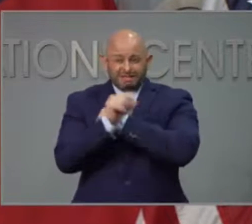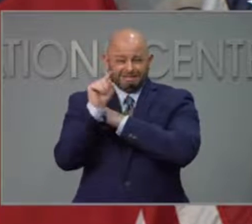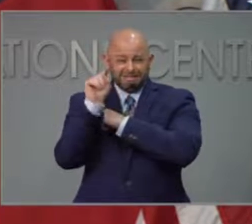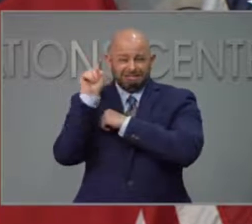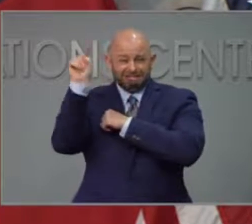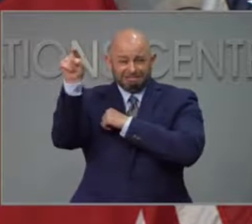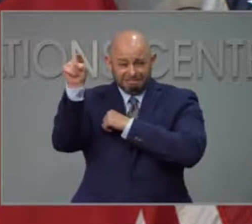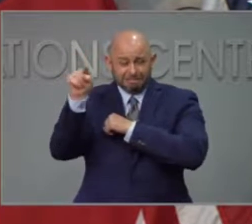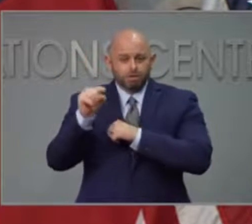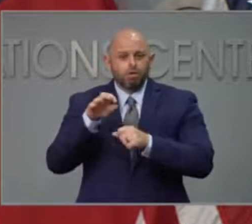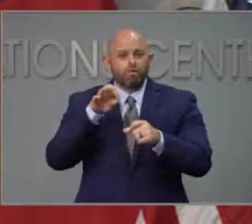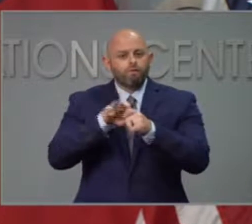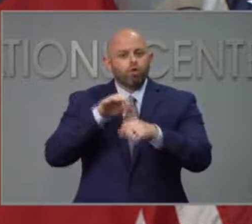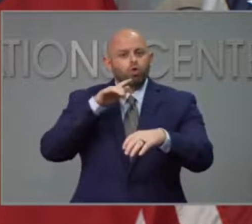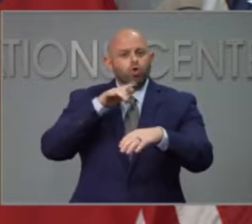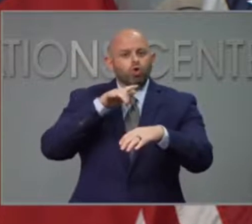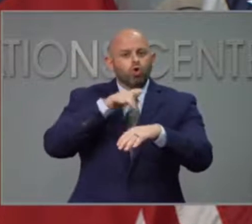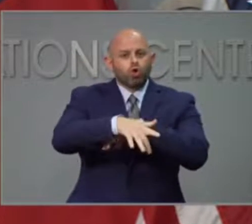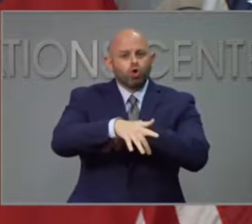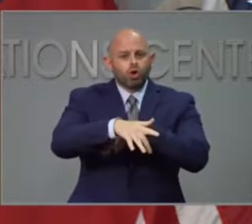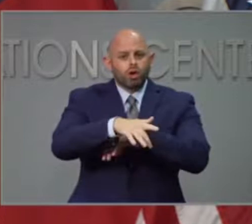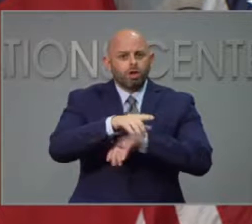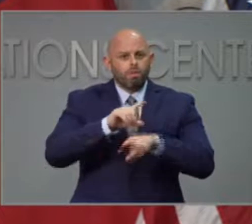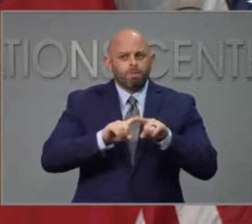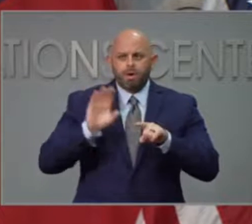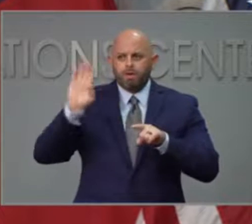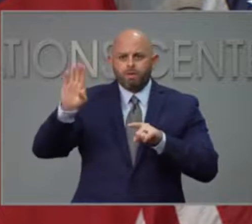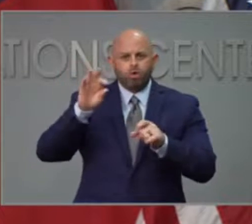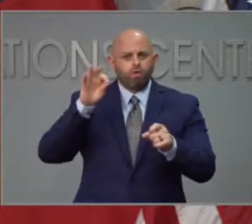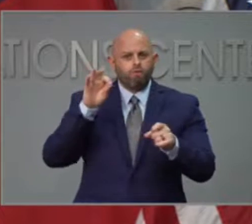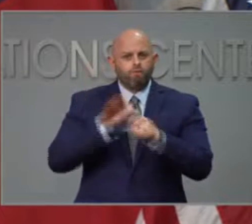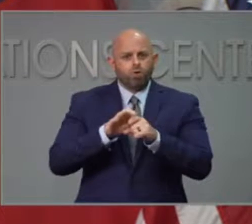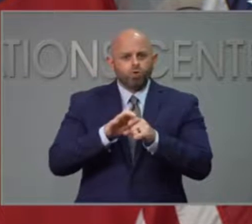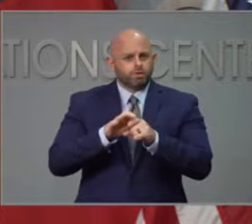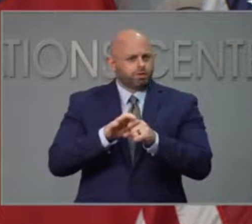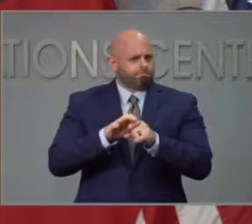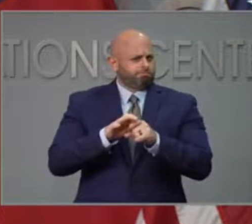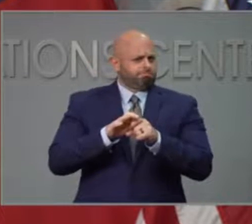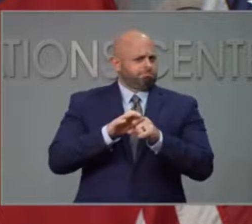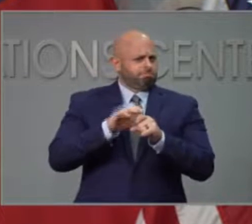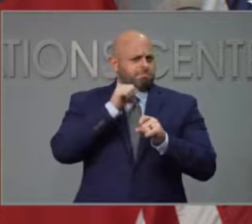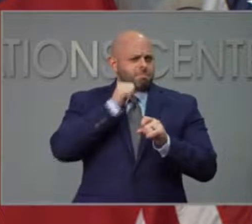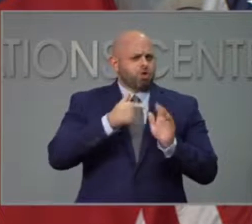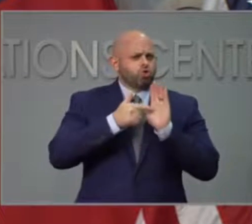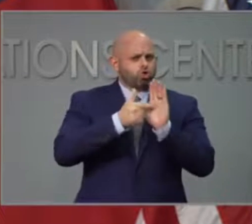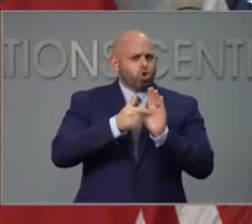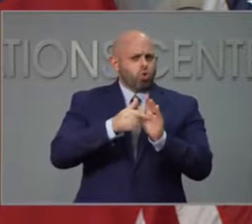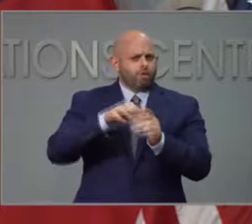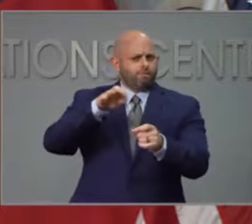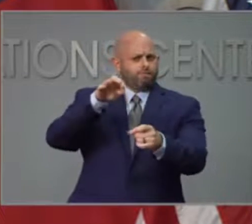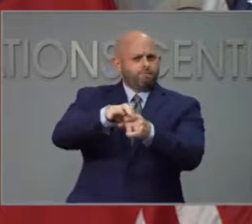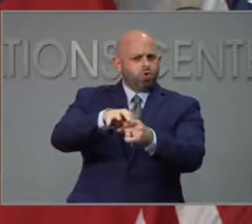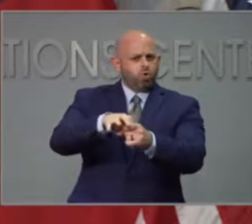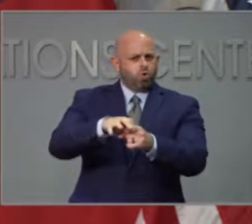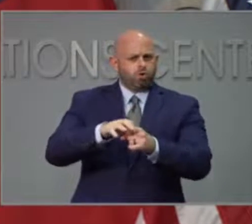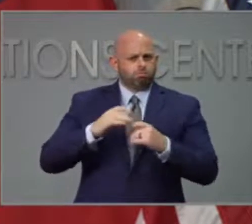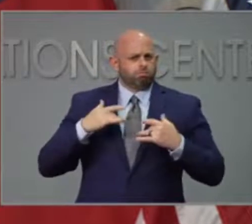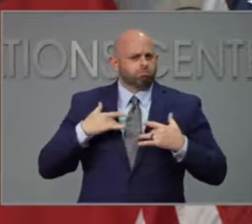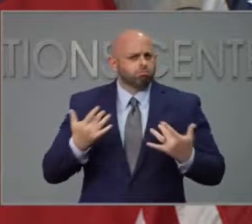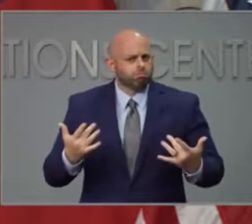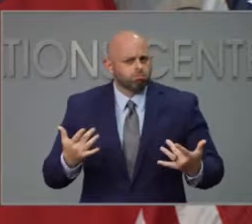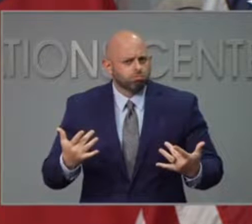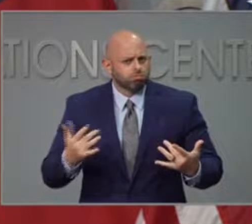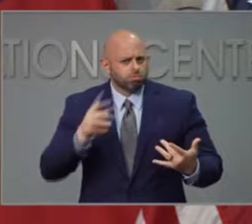Ballots are not being shown as having returned or been cast. Is this a report you guys have seen